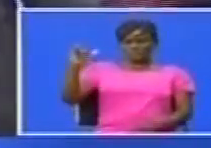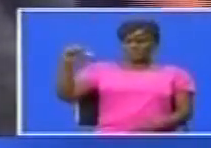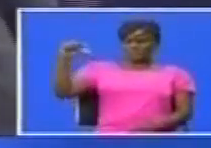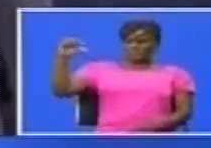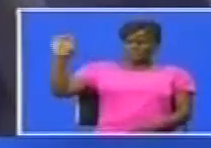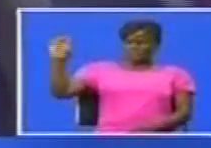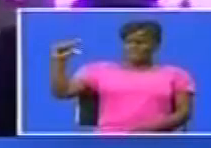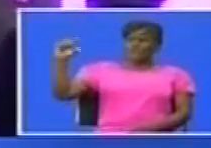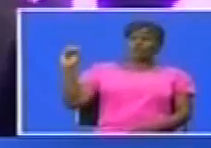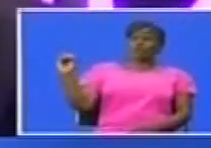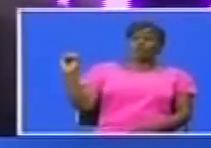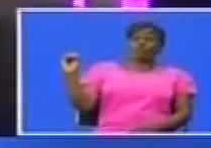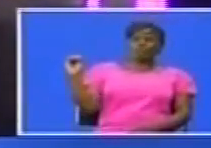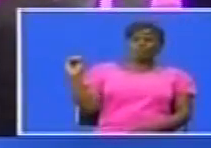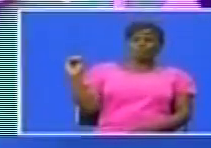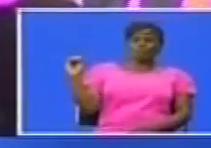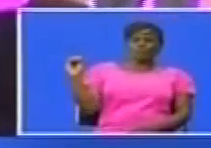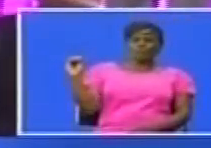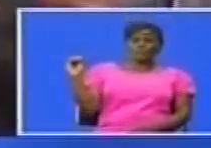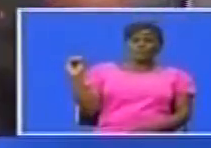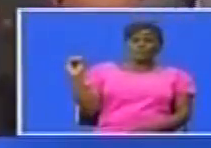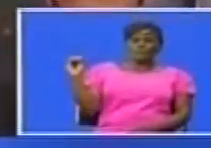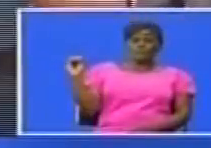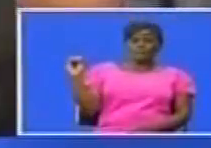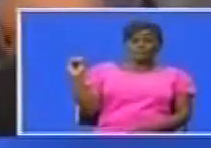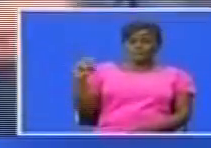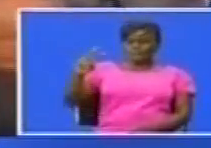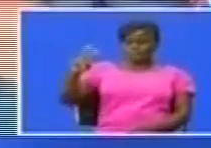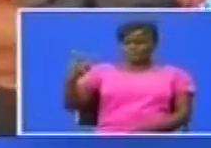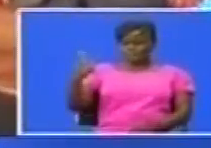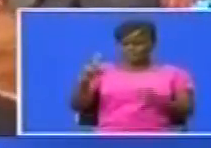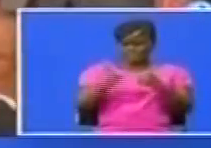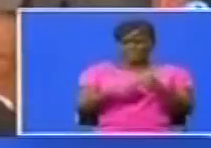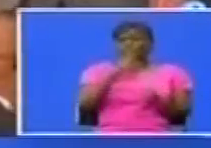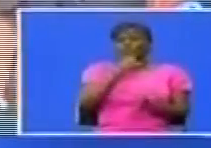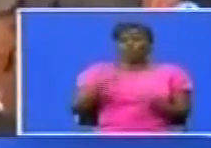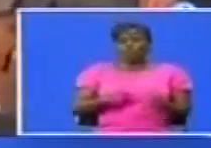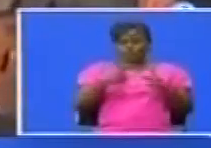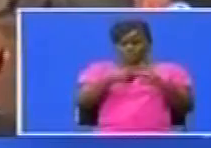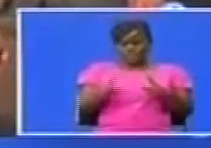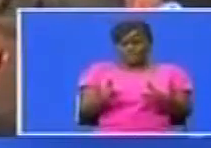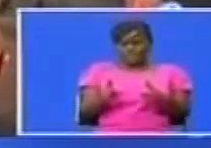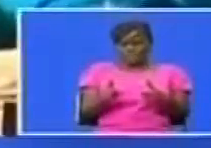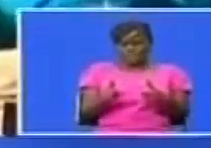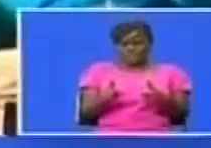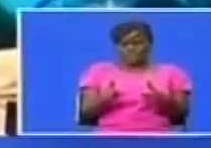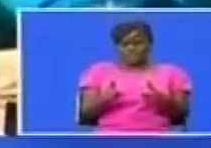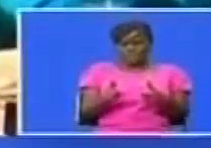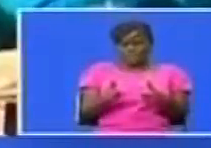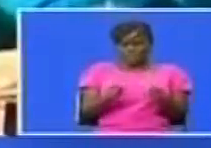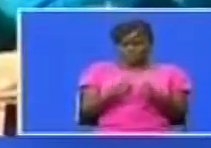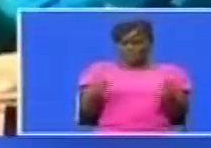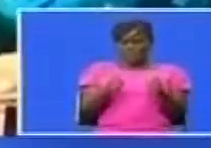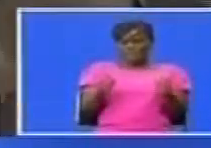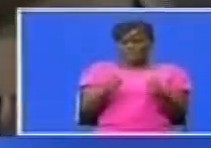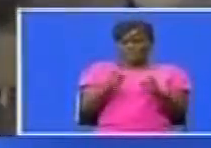baby and stand up! Yego, the 26-year-old, started to the stage twice, first to collect the Field Athlete